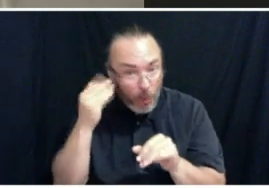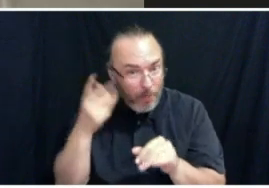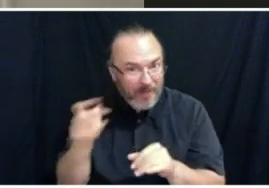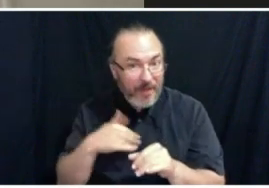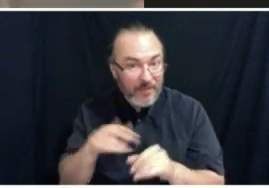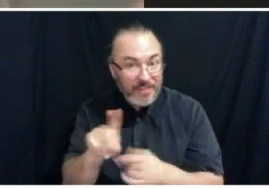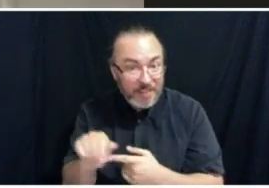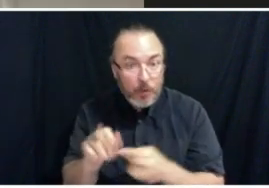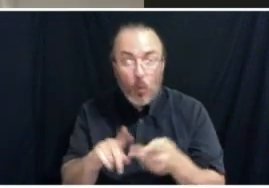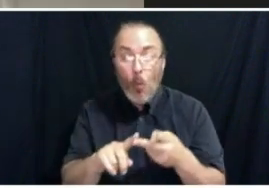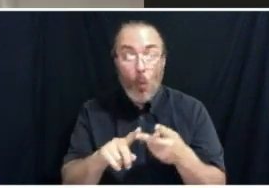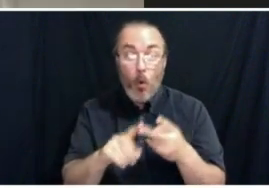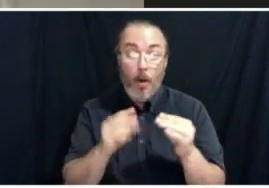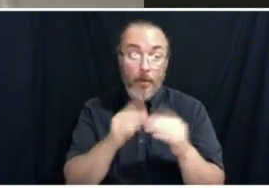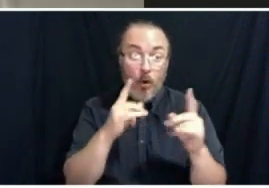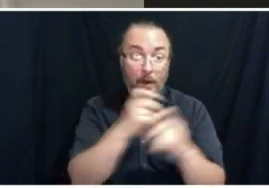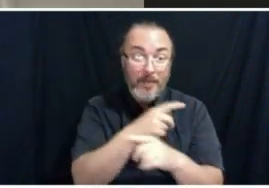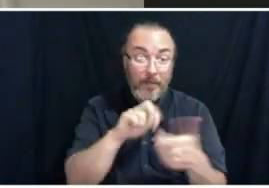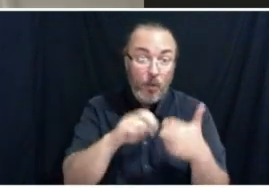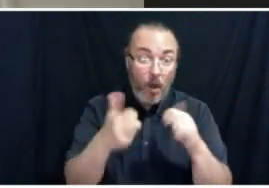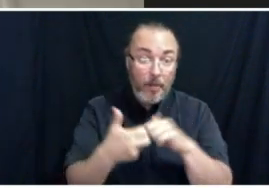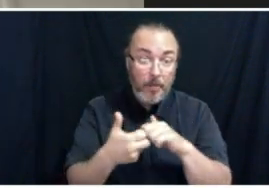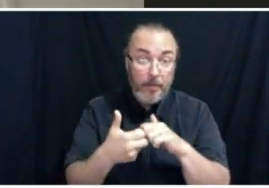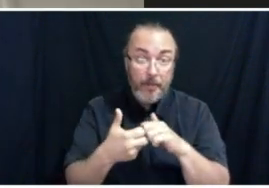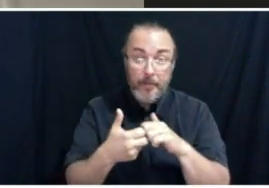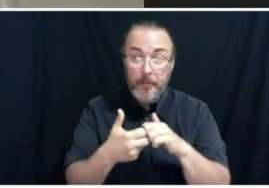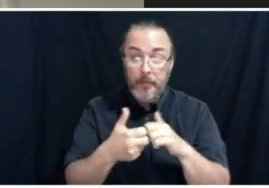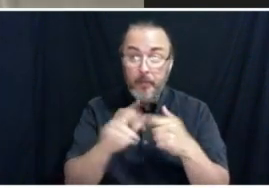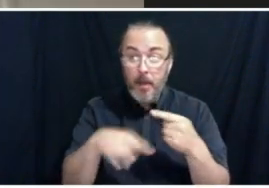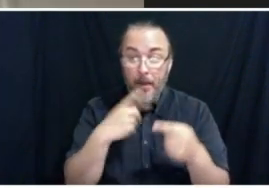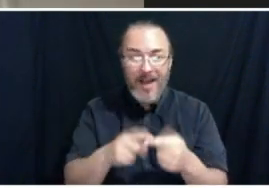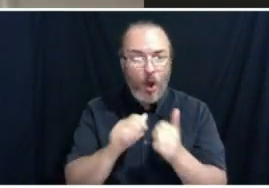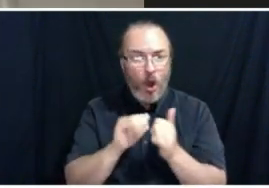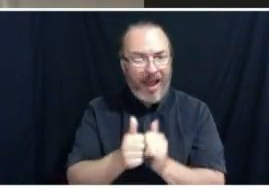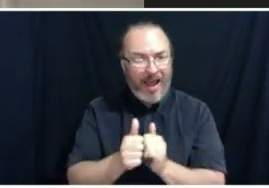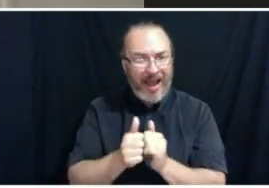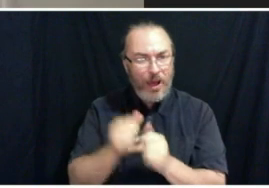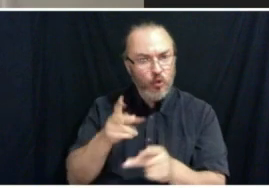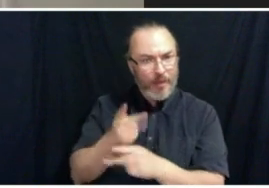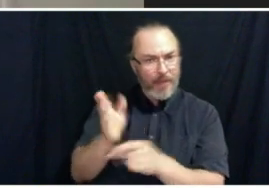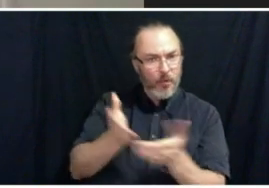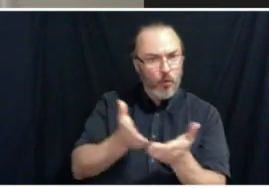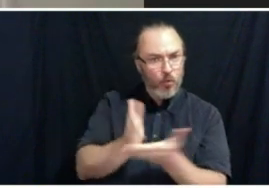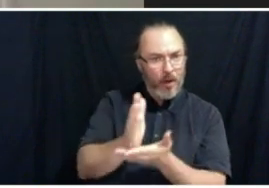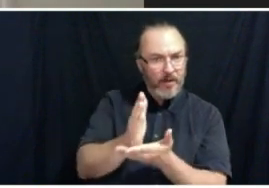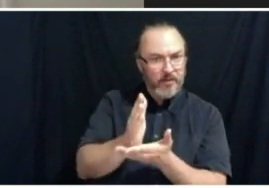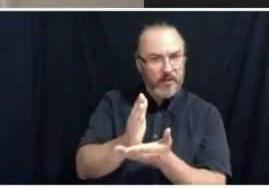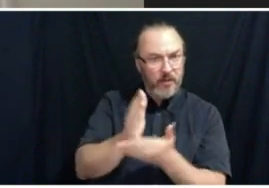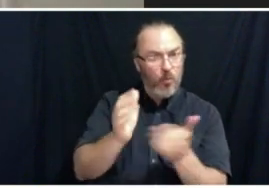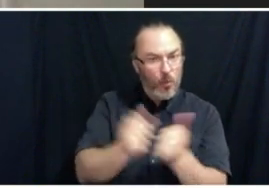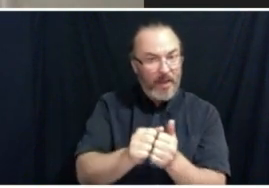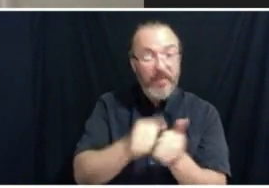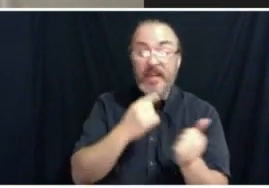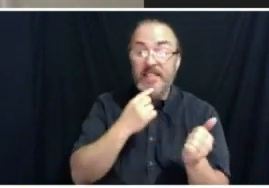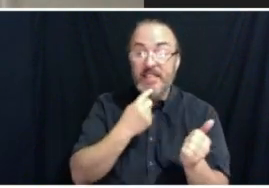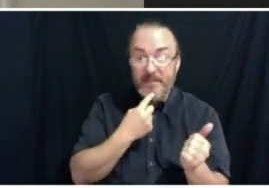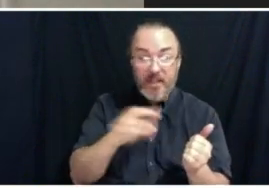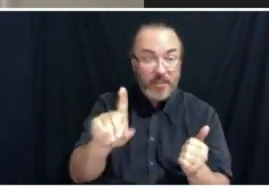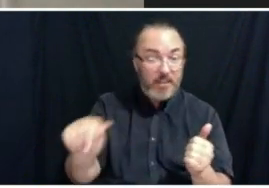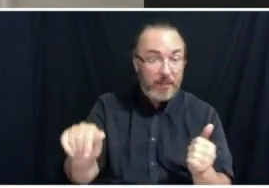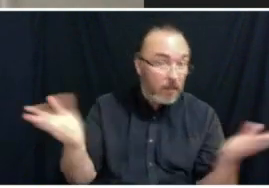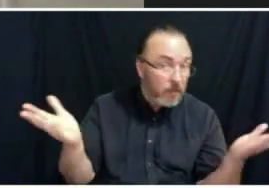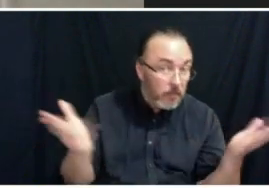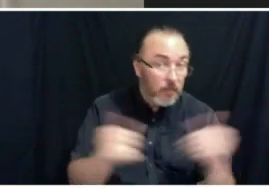more complex projects of how to give the right support with a child with a severe disability, for instance. So that's